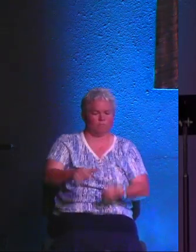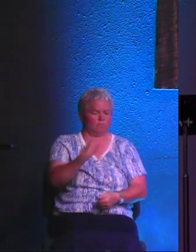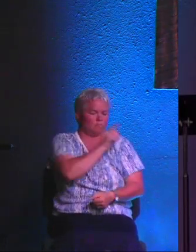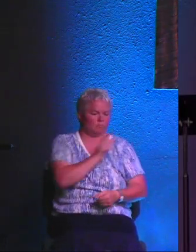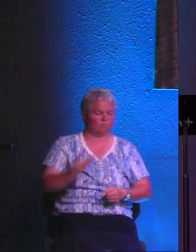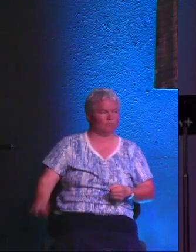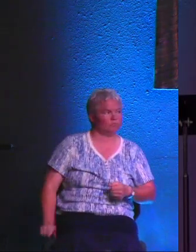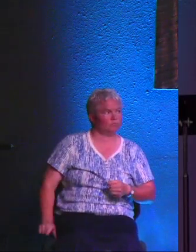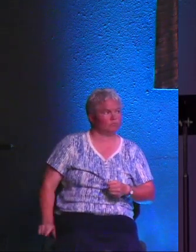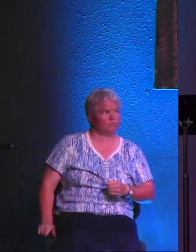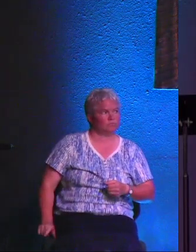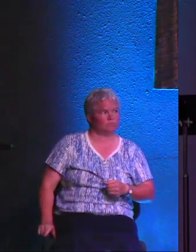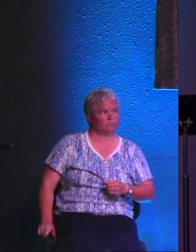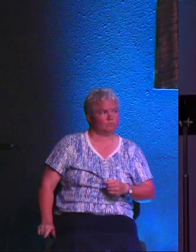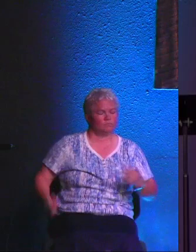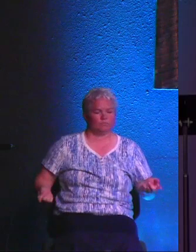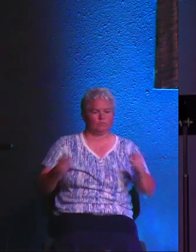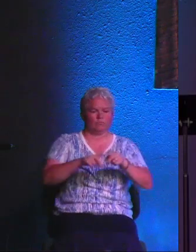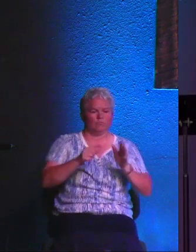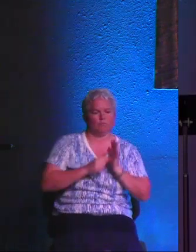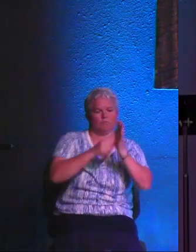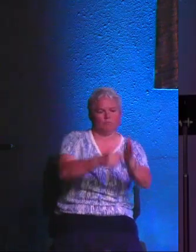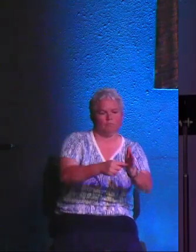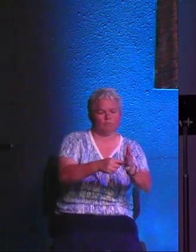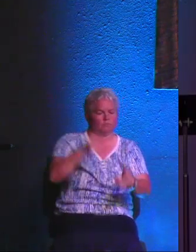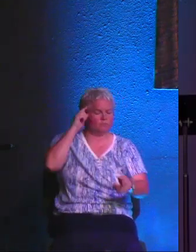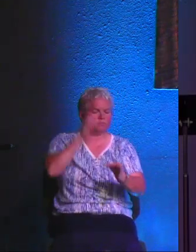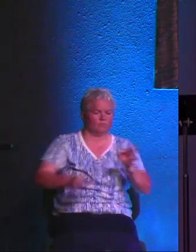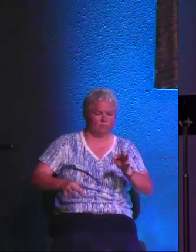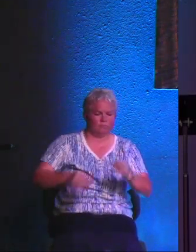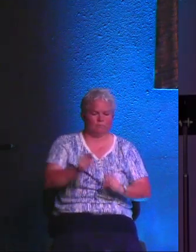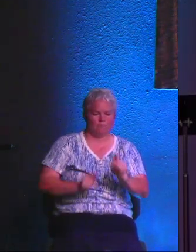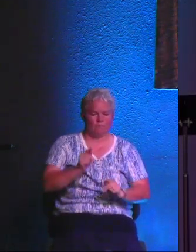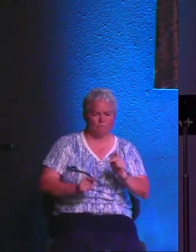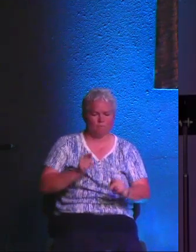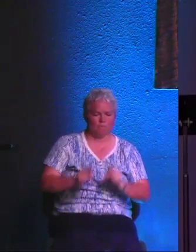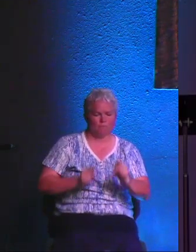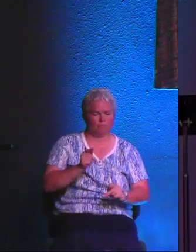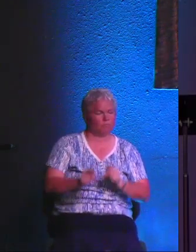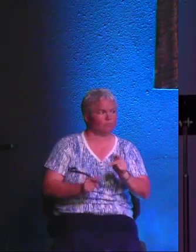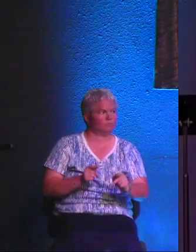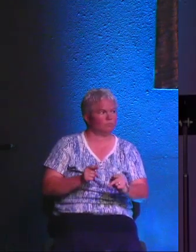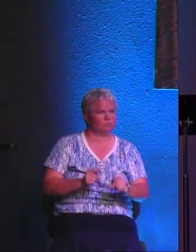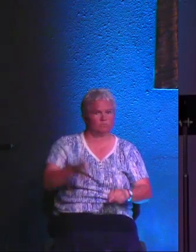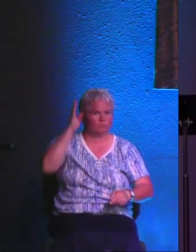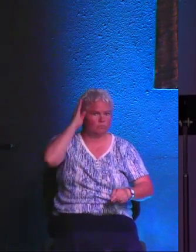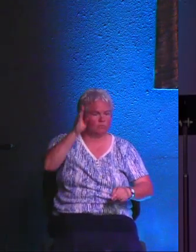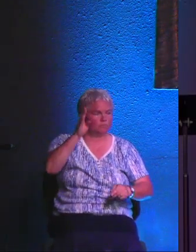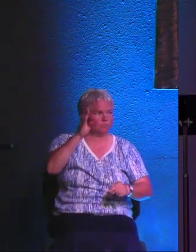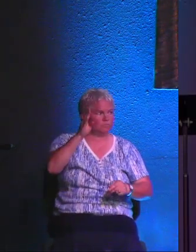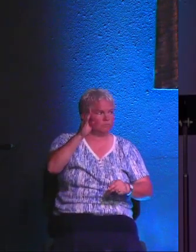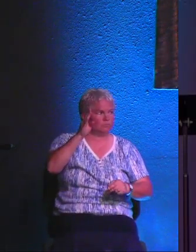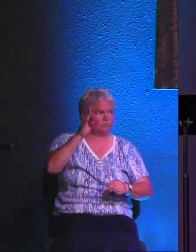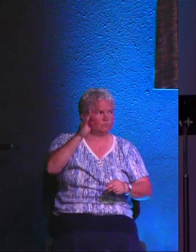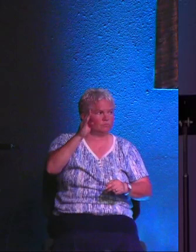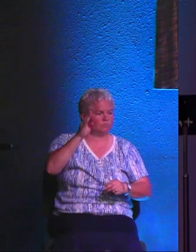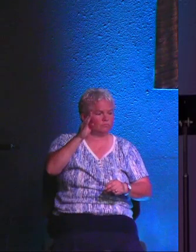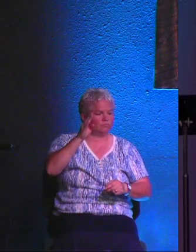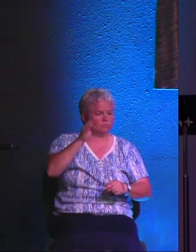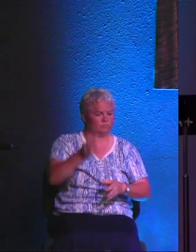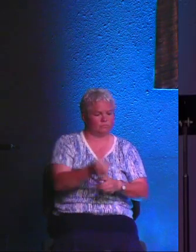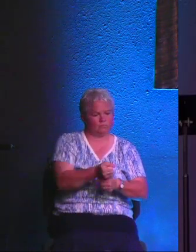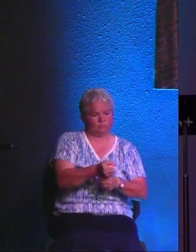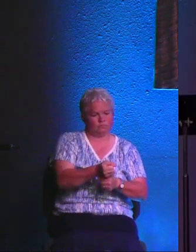Lord. When you show favor to your people, Israel and